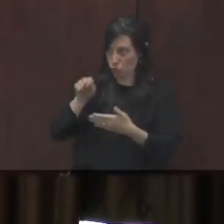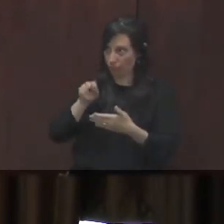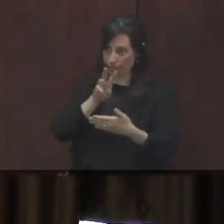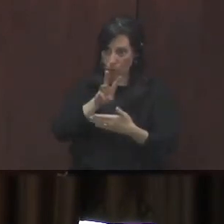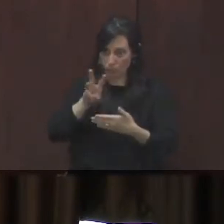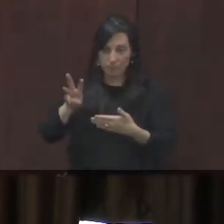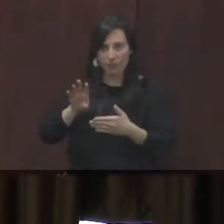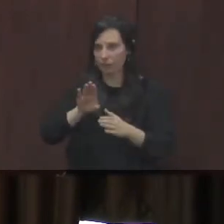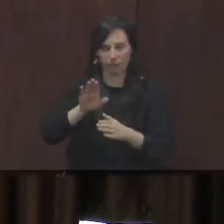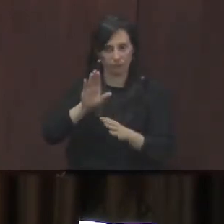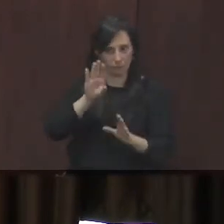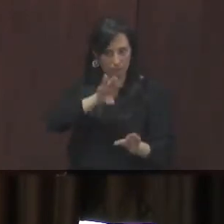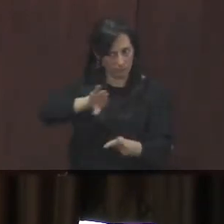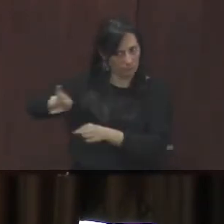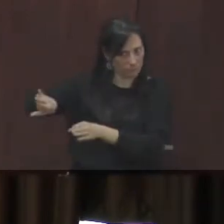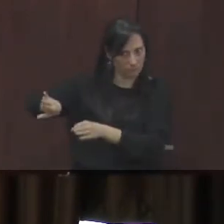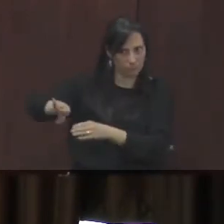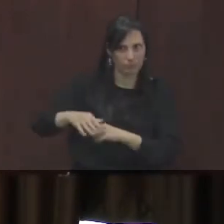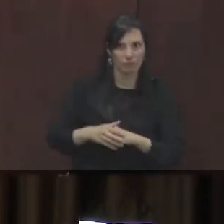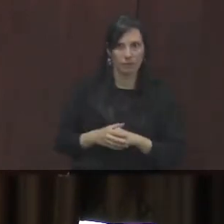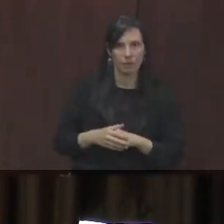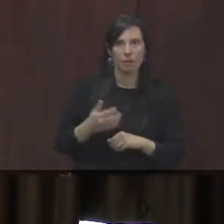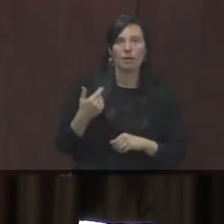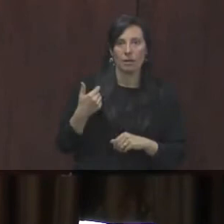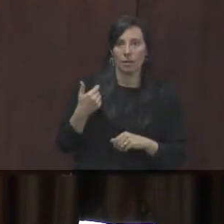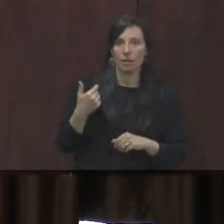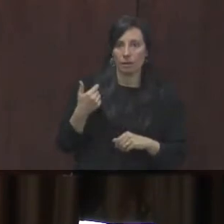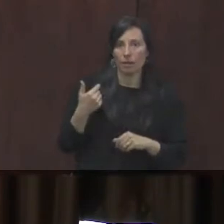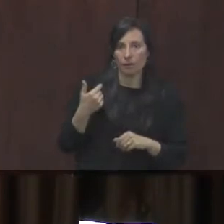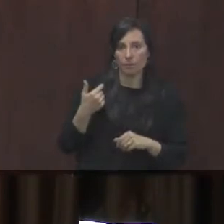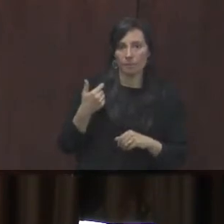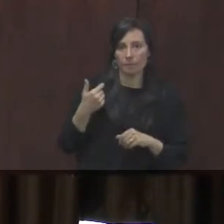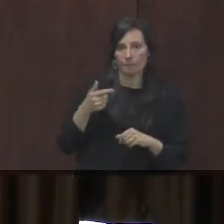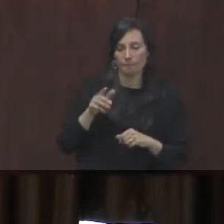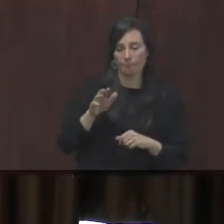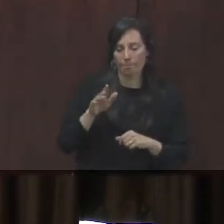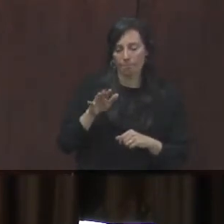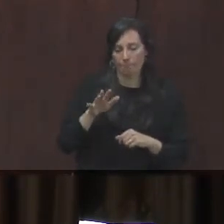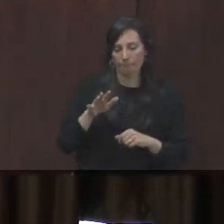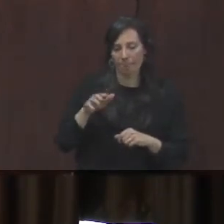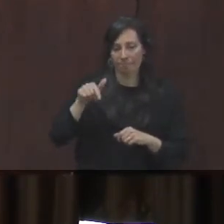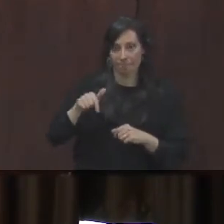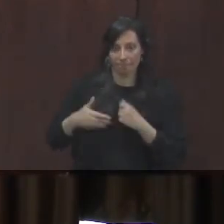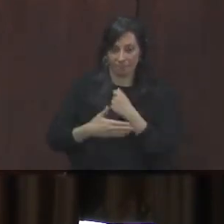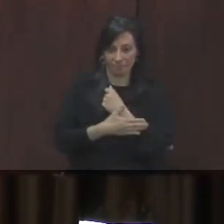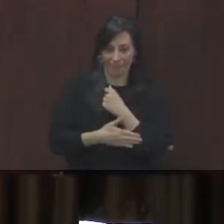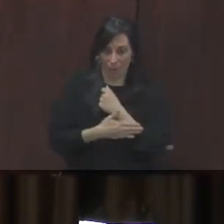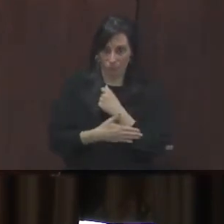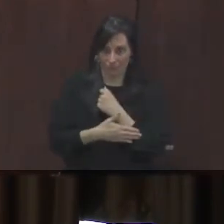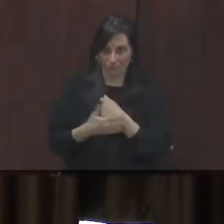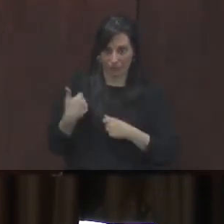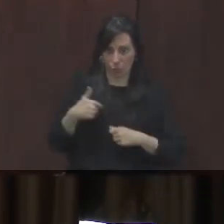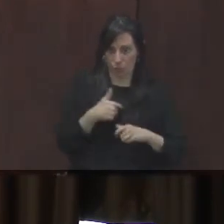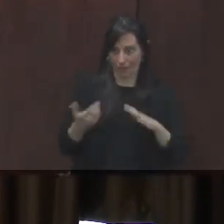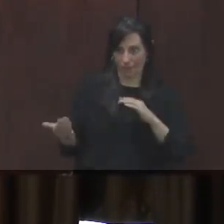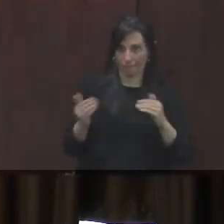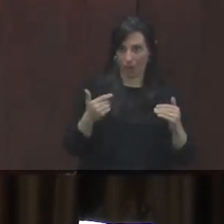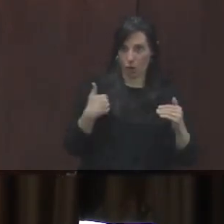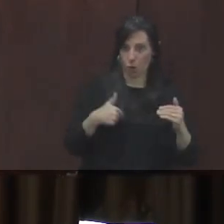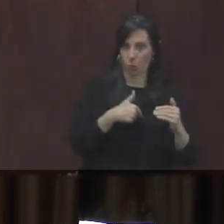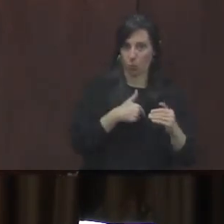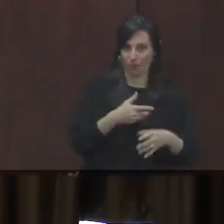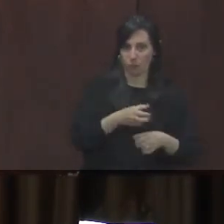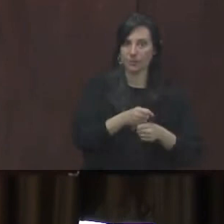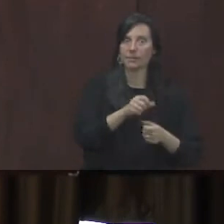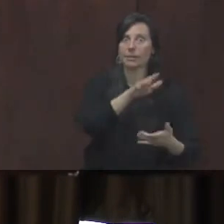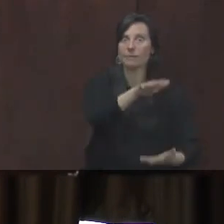have received almost 10 times as much vaccine as the county has, which is good news and bad news. We've